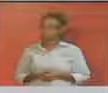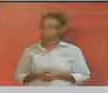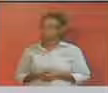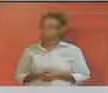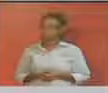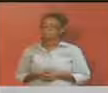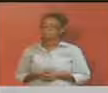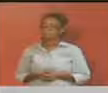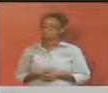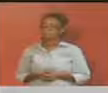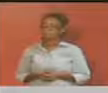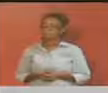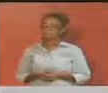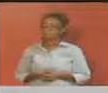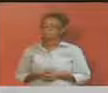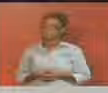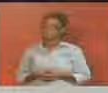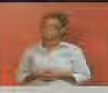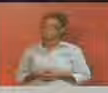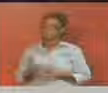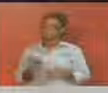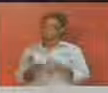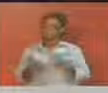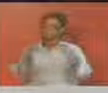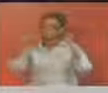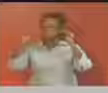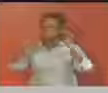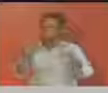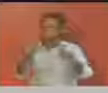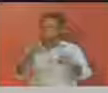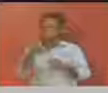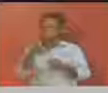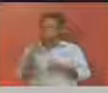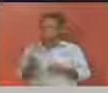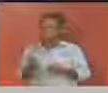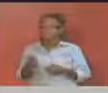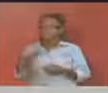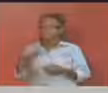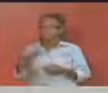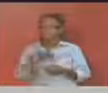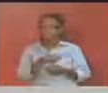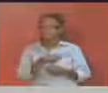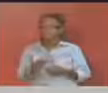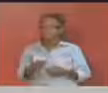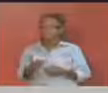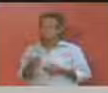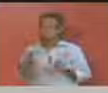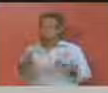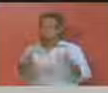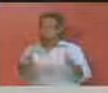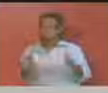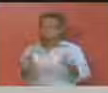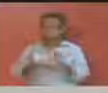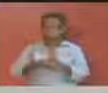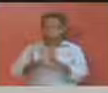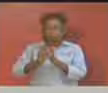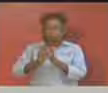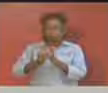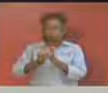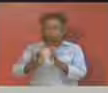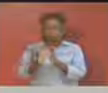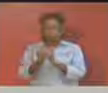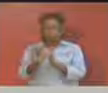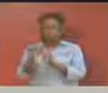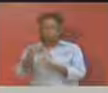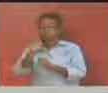the as Minister would have indicated earlier, that process is ongoing for review, both by the European Medical Association as well as the World